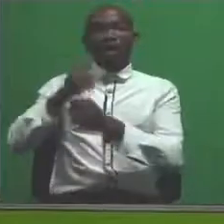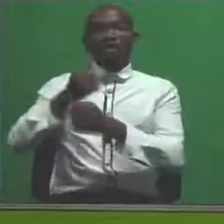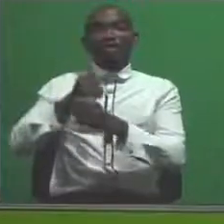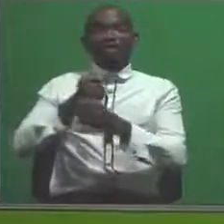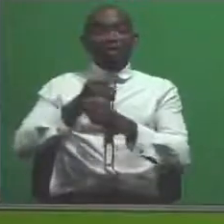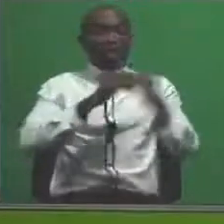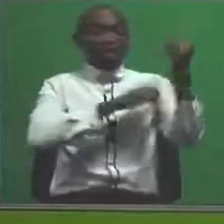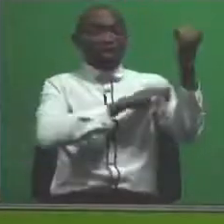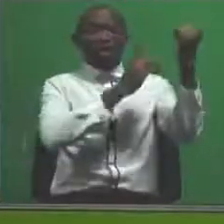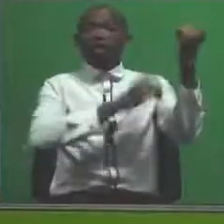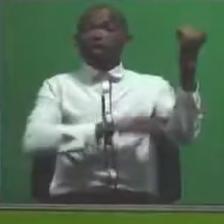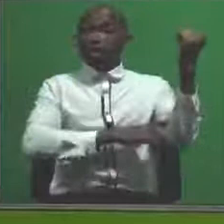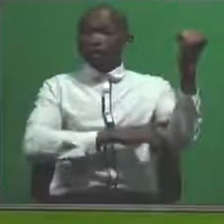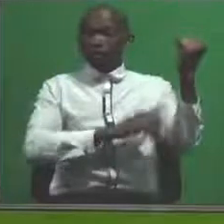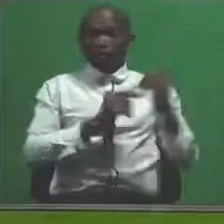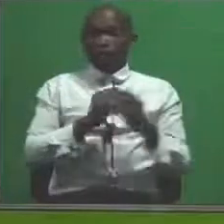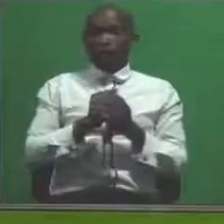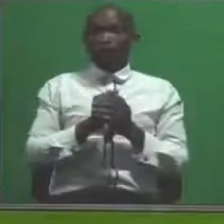energy.